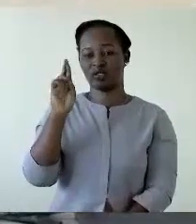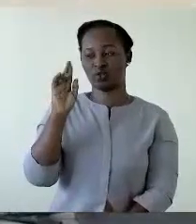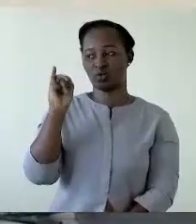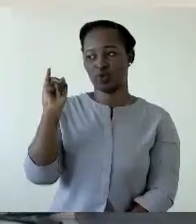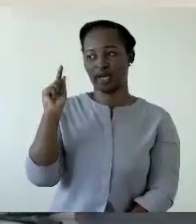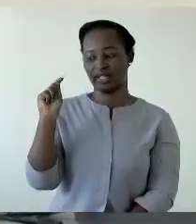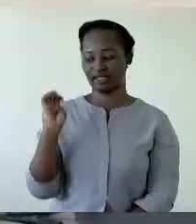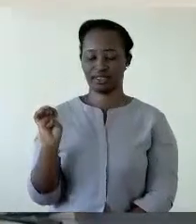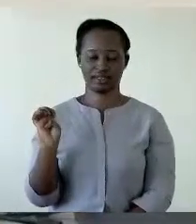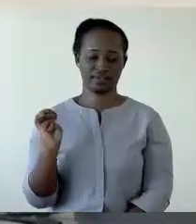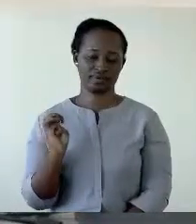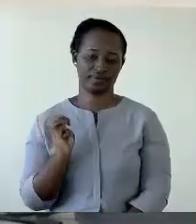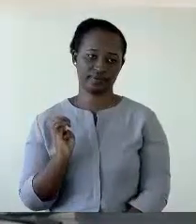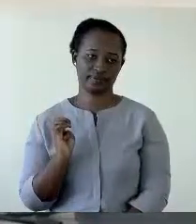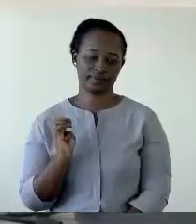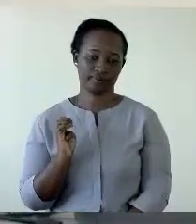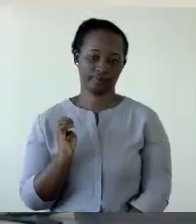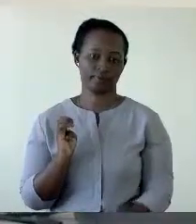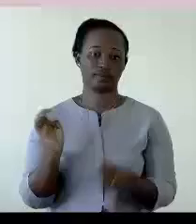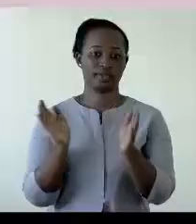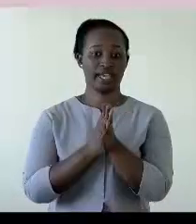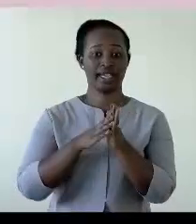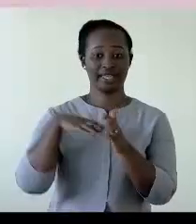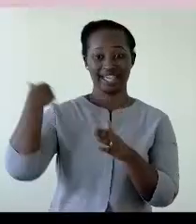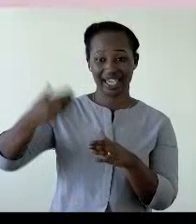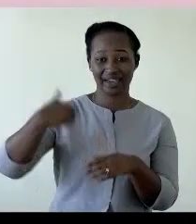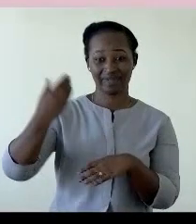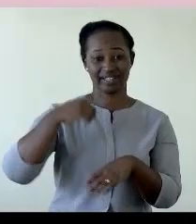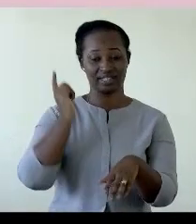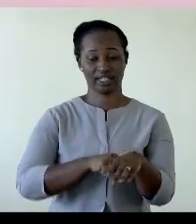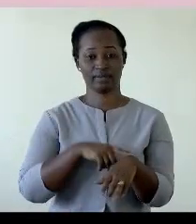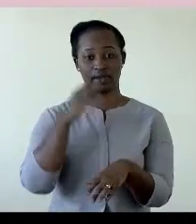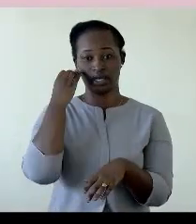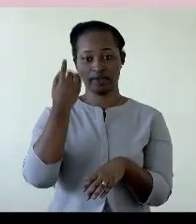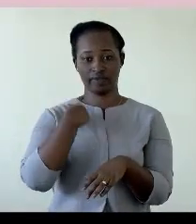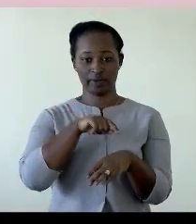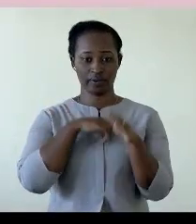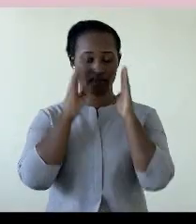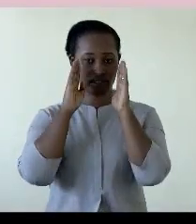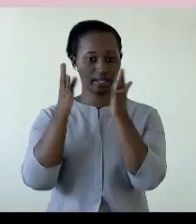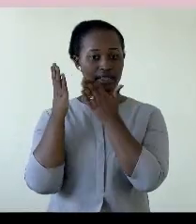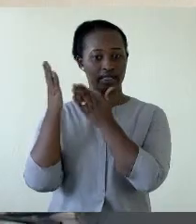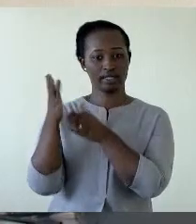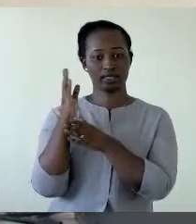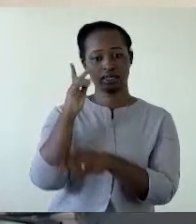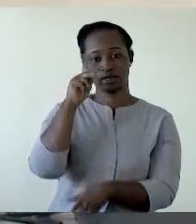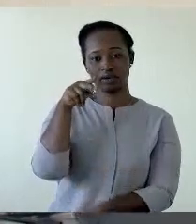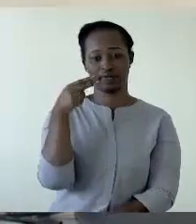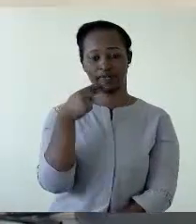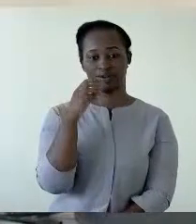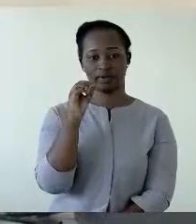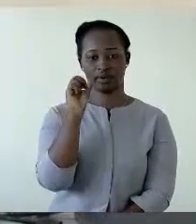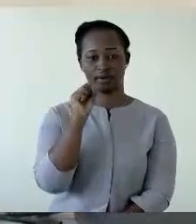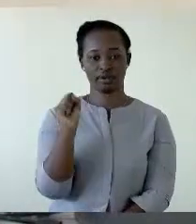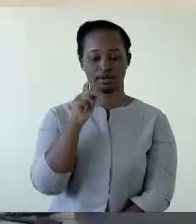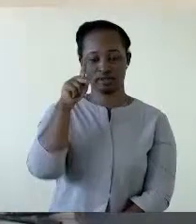Okay? The nitrate. And every time, if you consider, for example, this phosphite, if